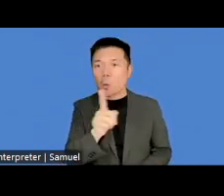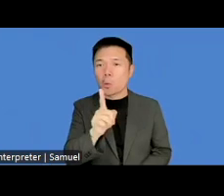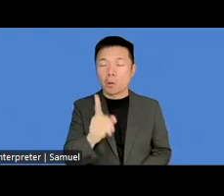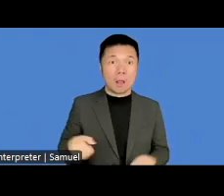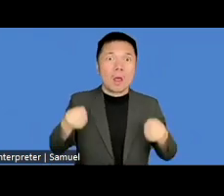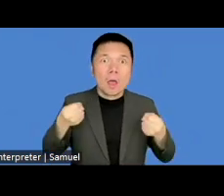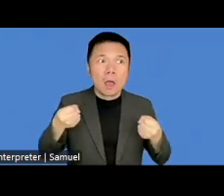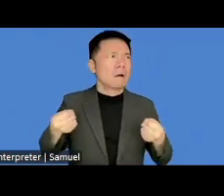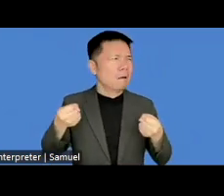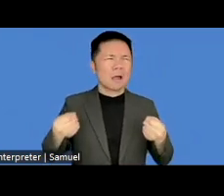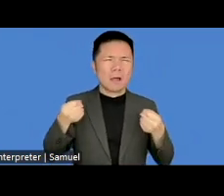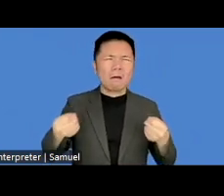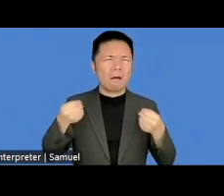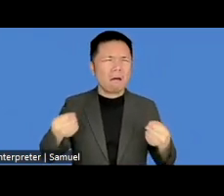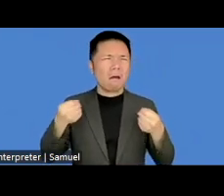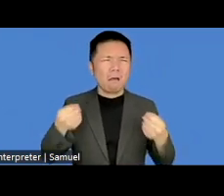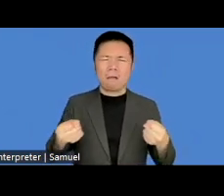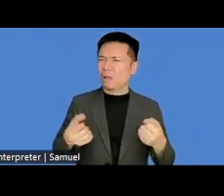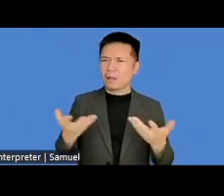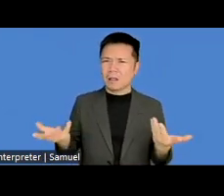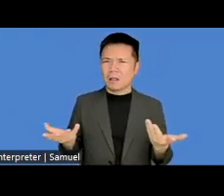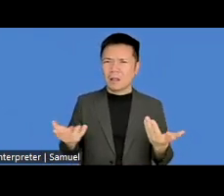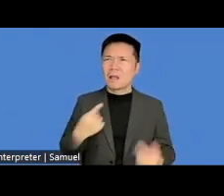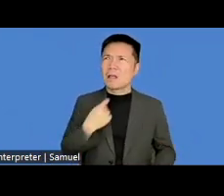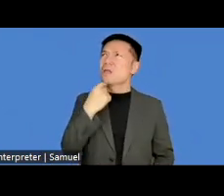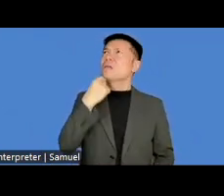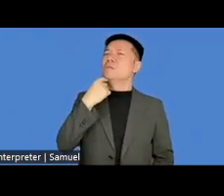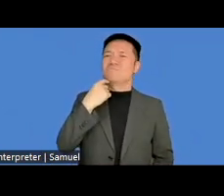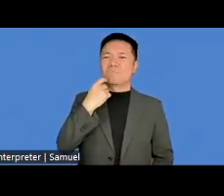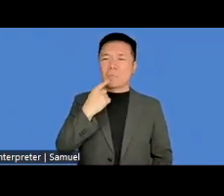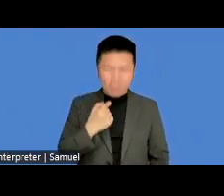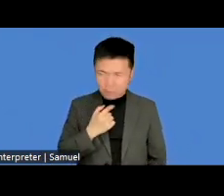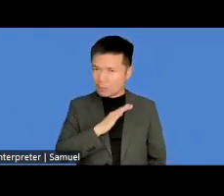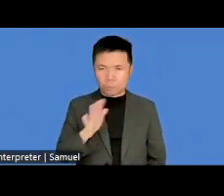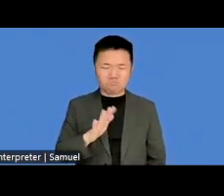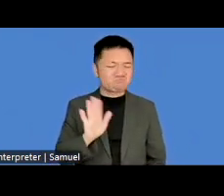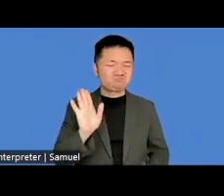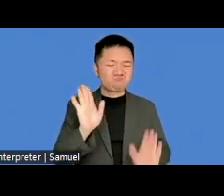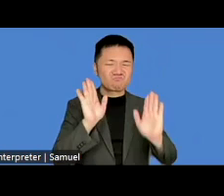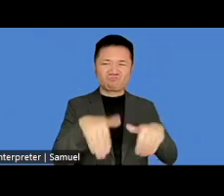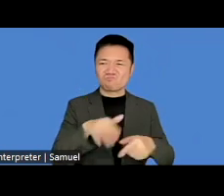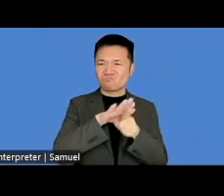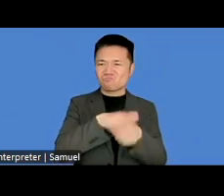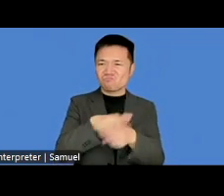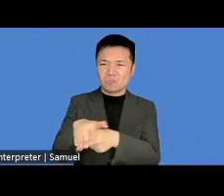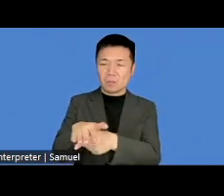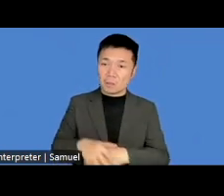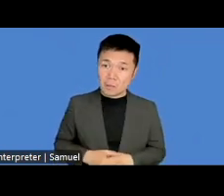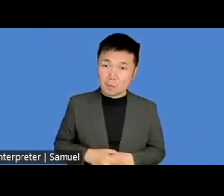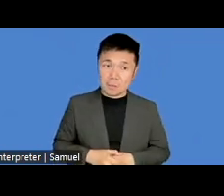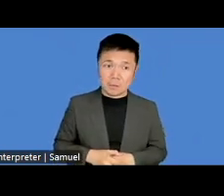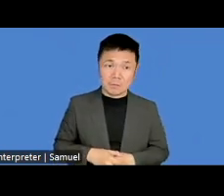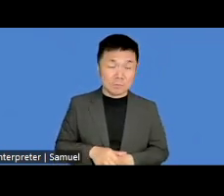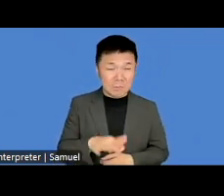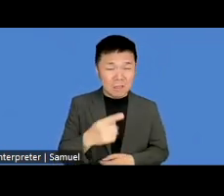and degrading conditions living there, and indefinite detention. People cannot leave the institution by their